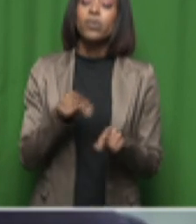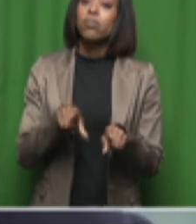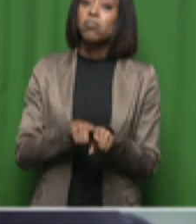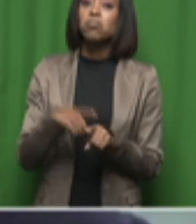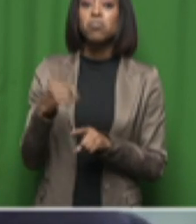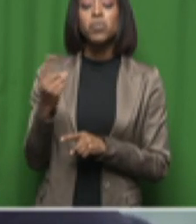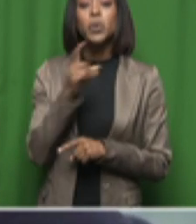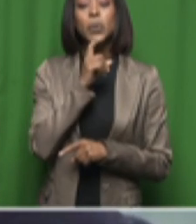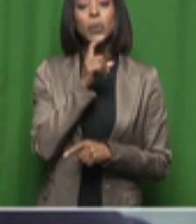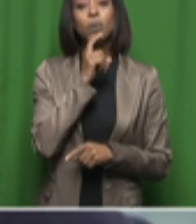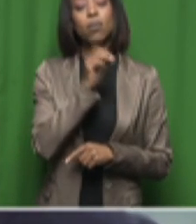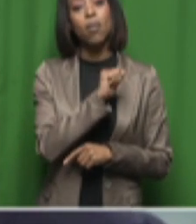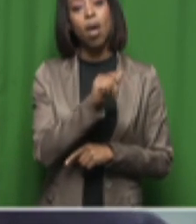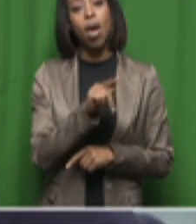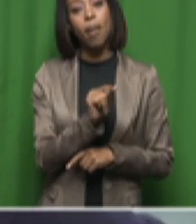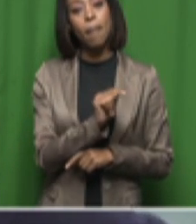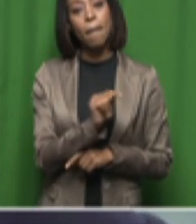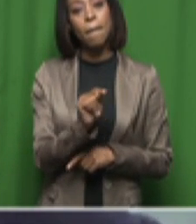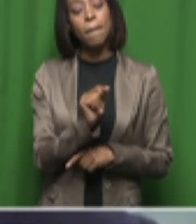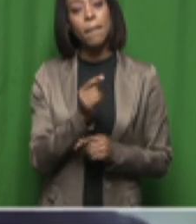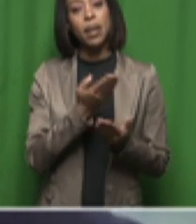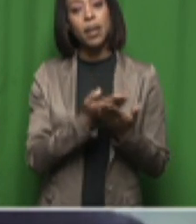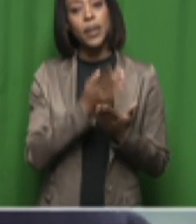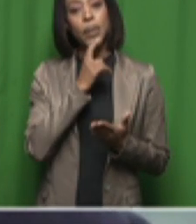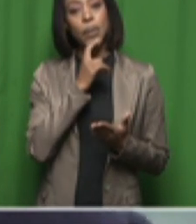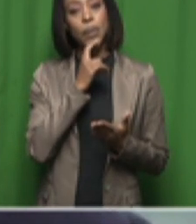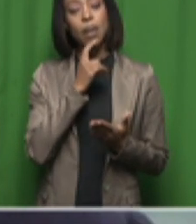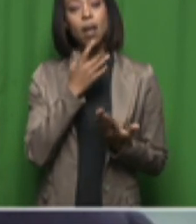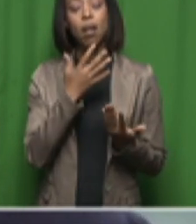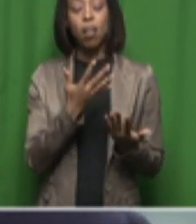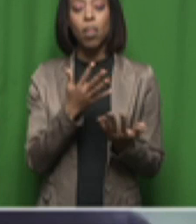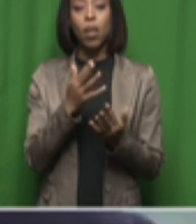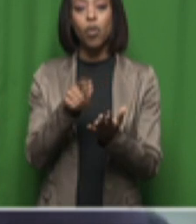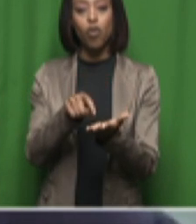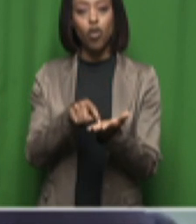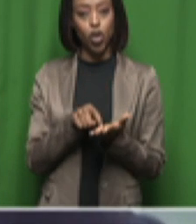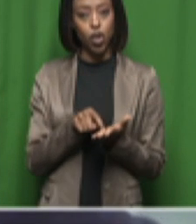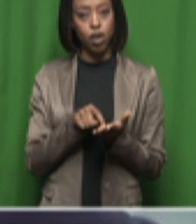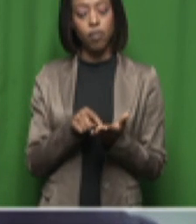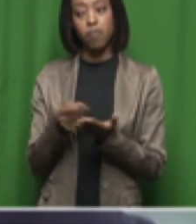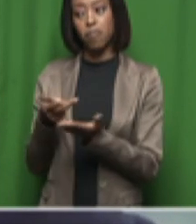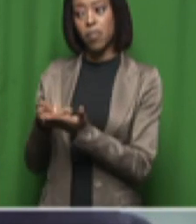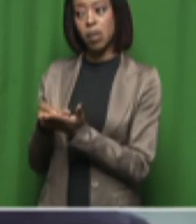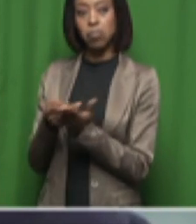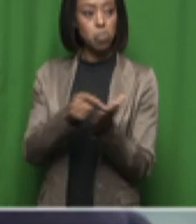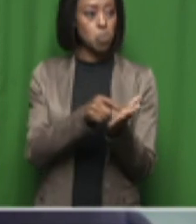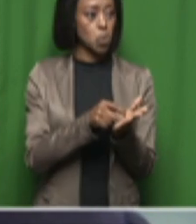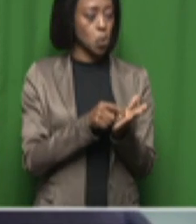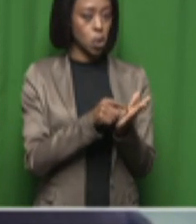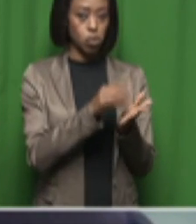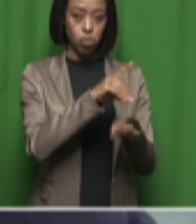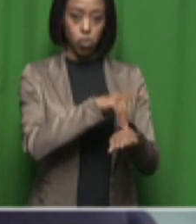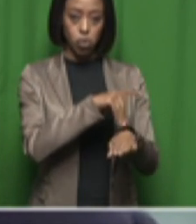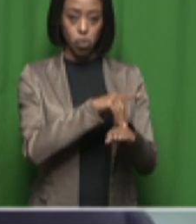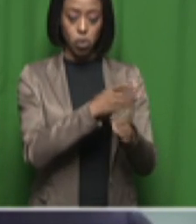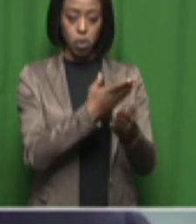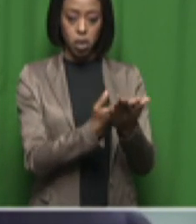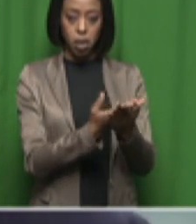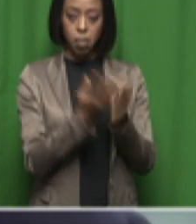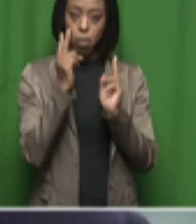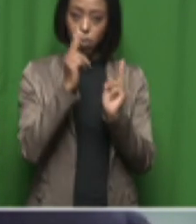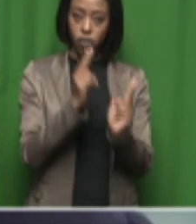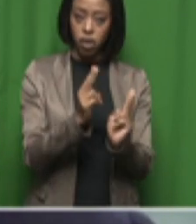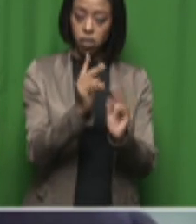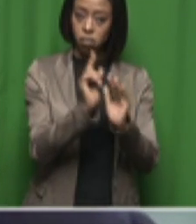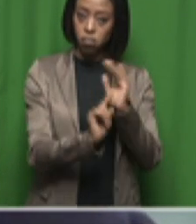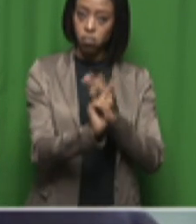go on the platform and be able to receive requests from patients on either visits